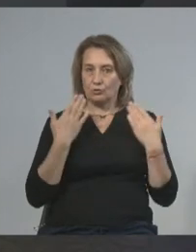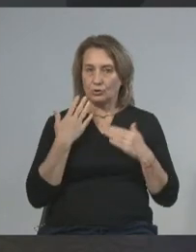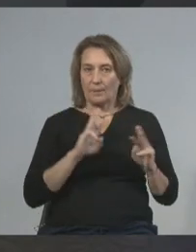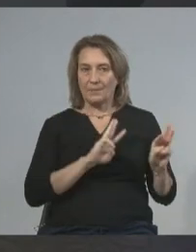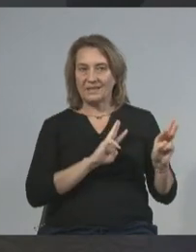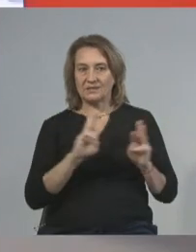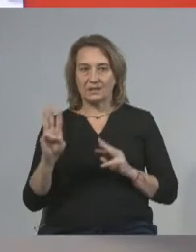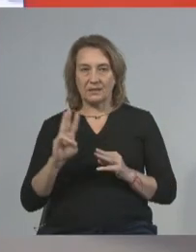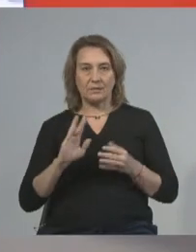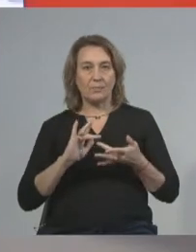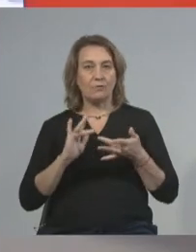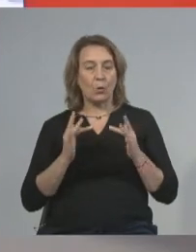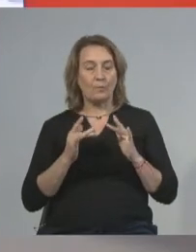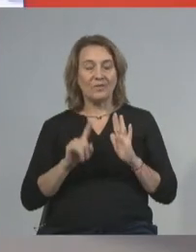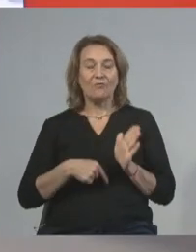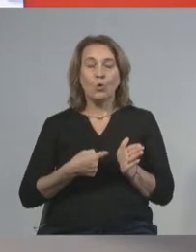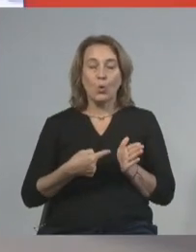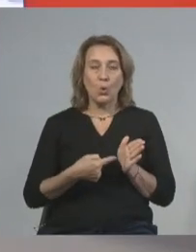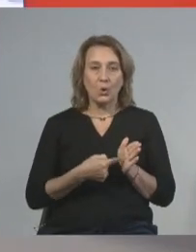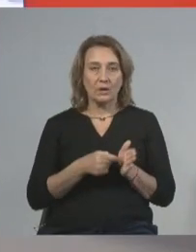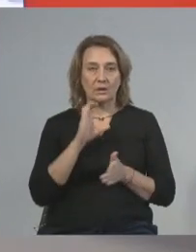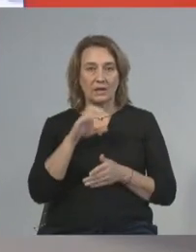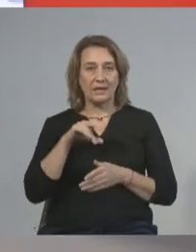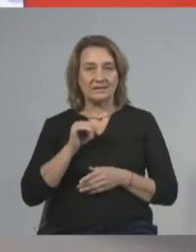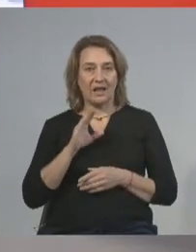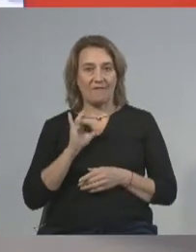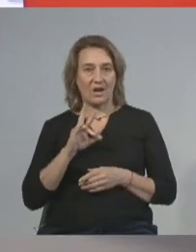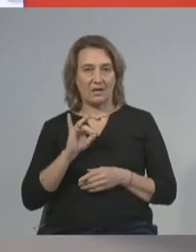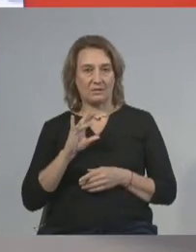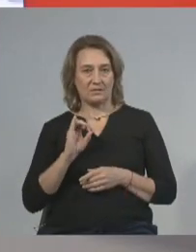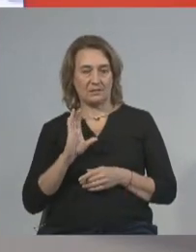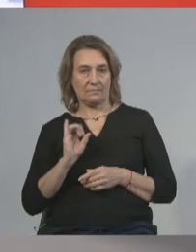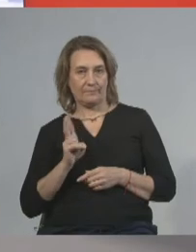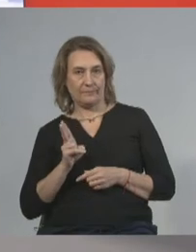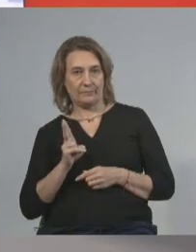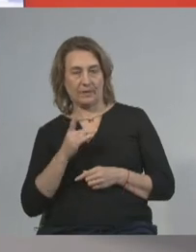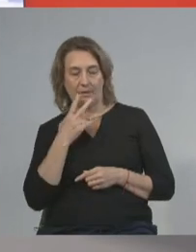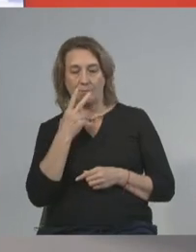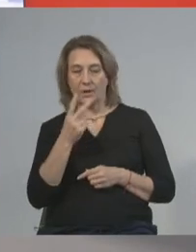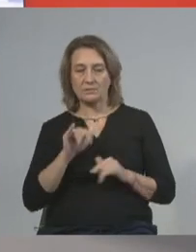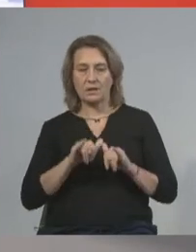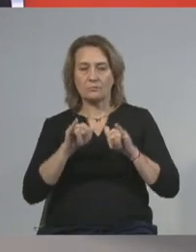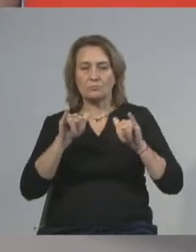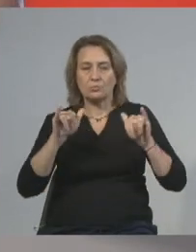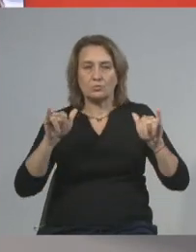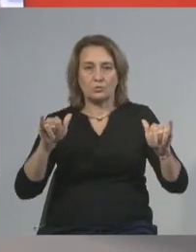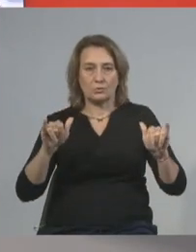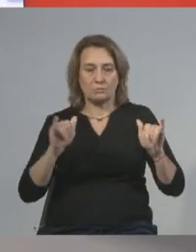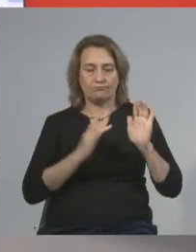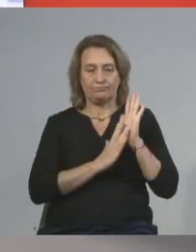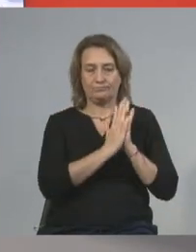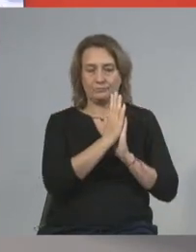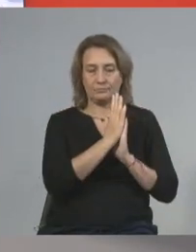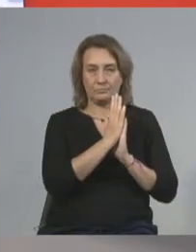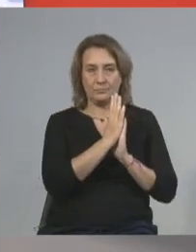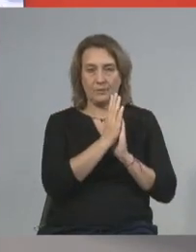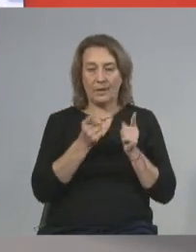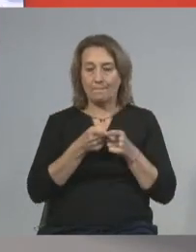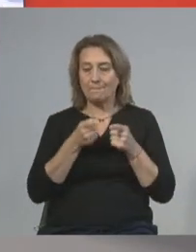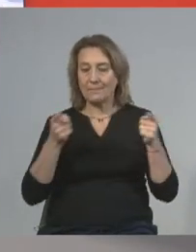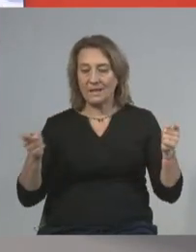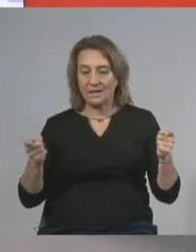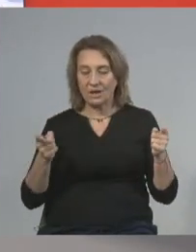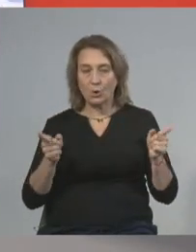we're one of the most popular websites in slovansk we show grows during the lockdown